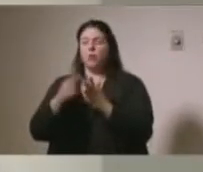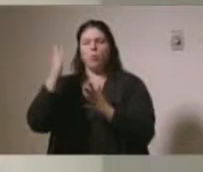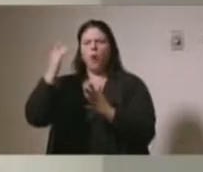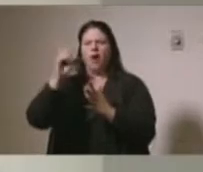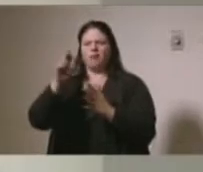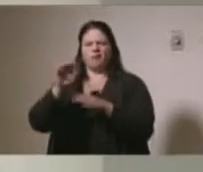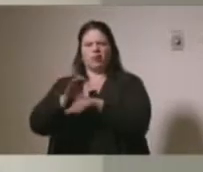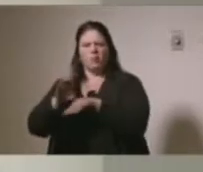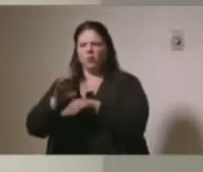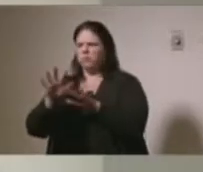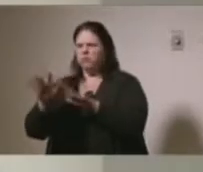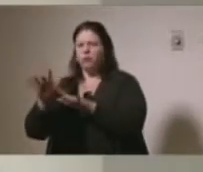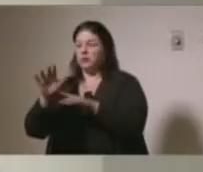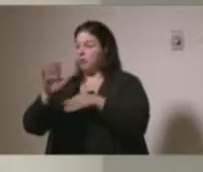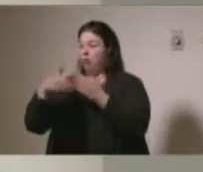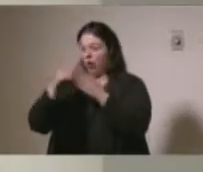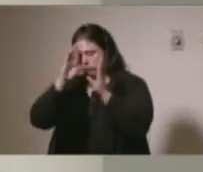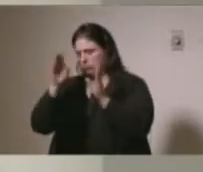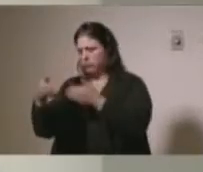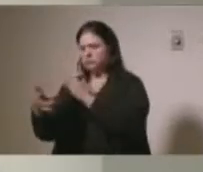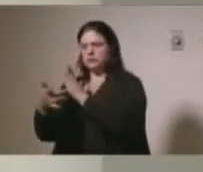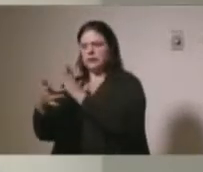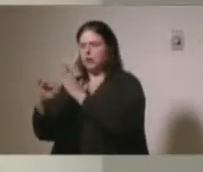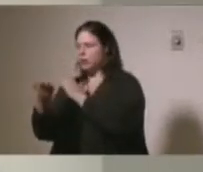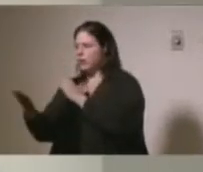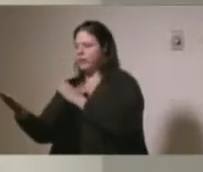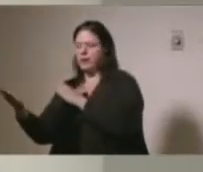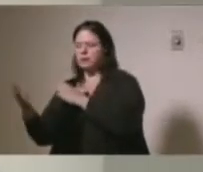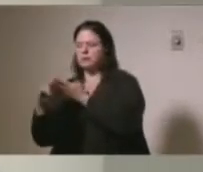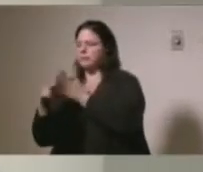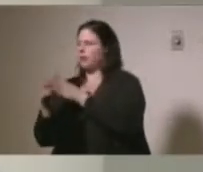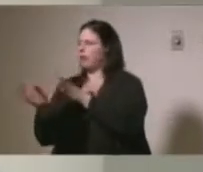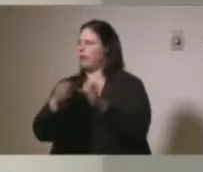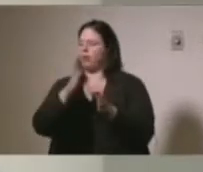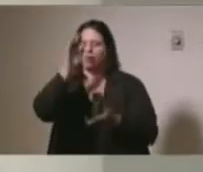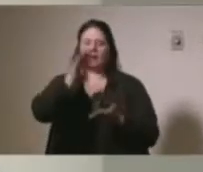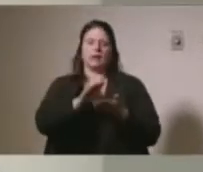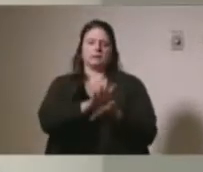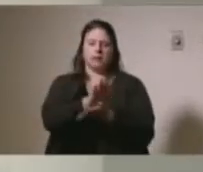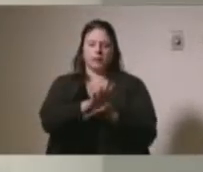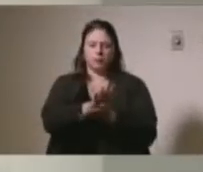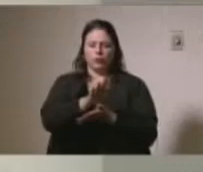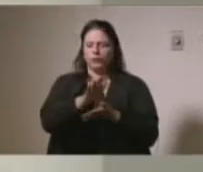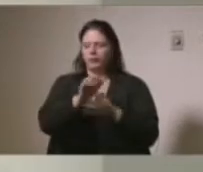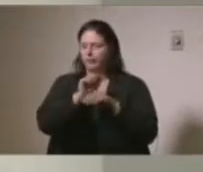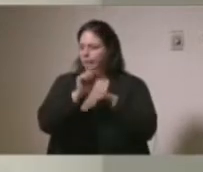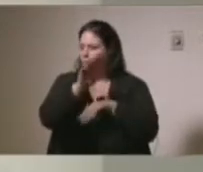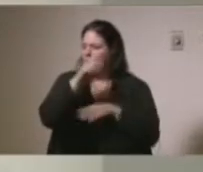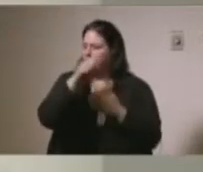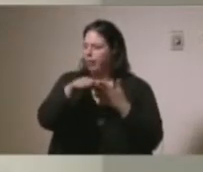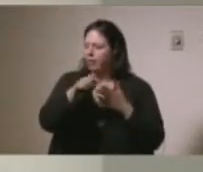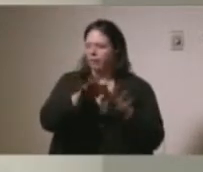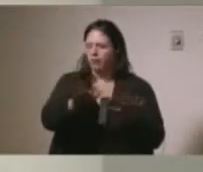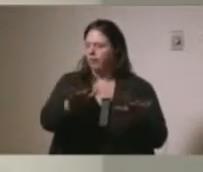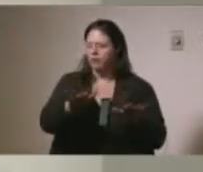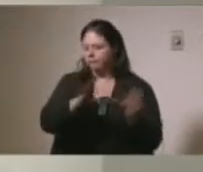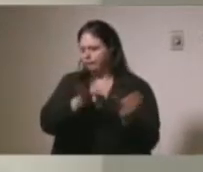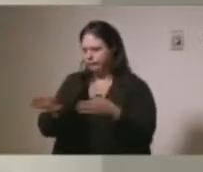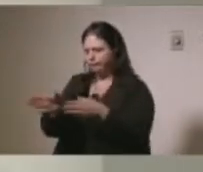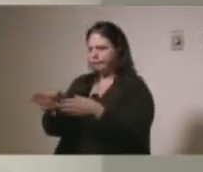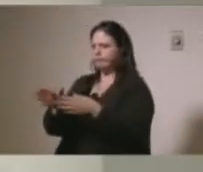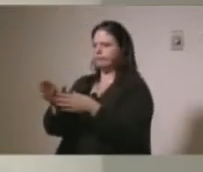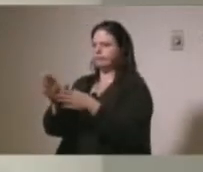we all go to digital sort of areas. And what Post is saying is that